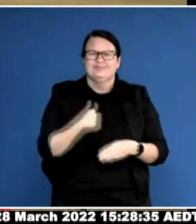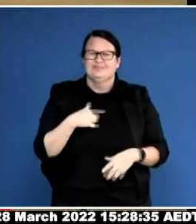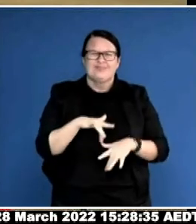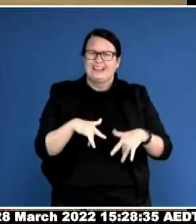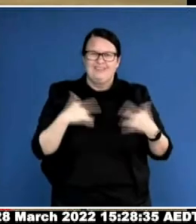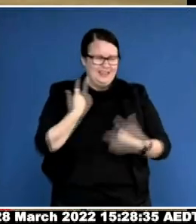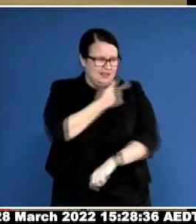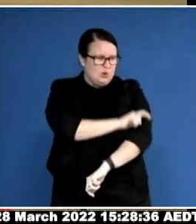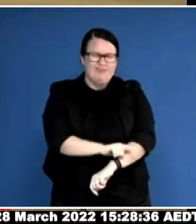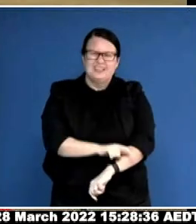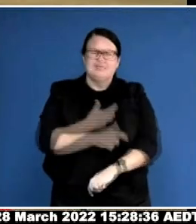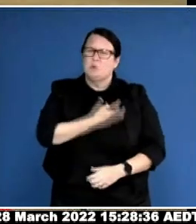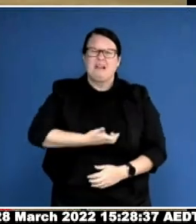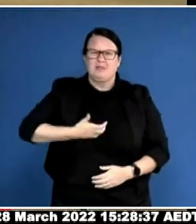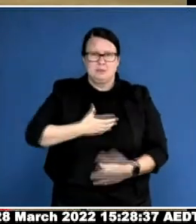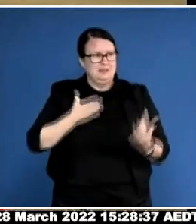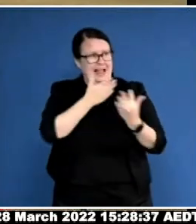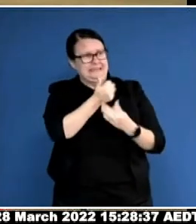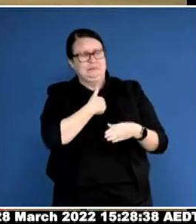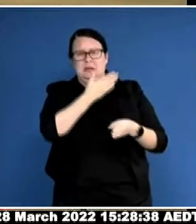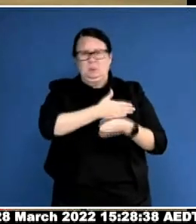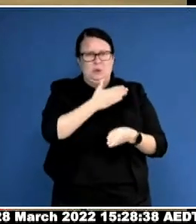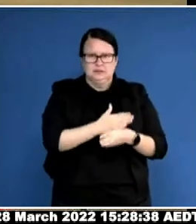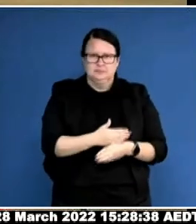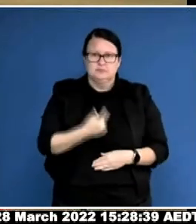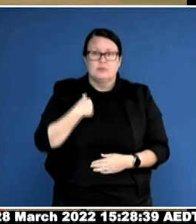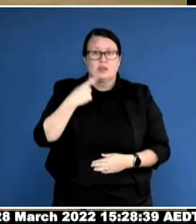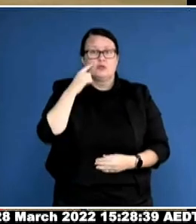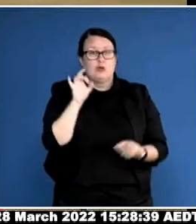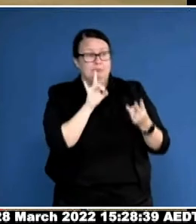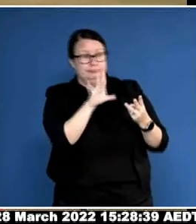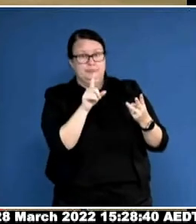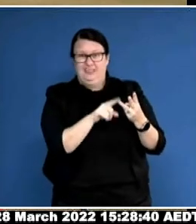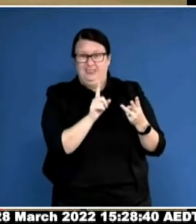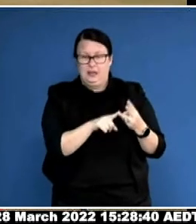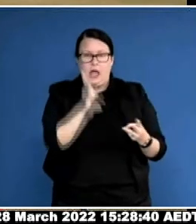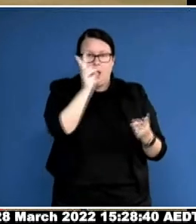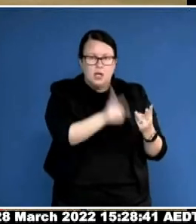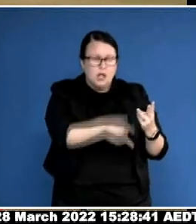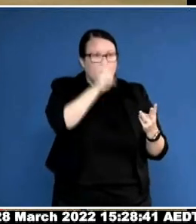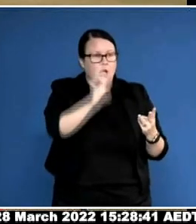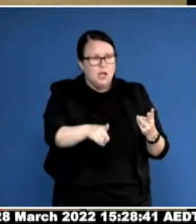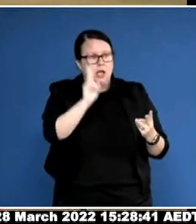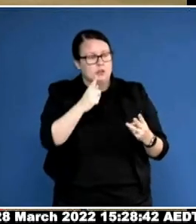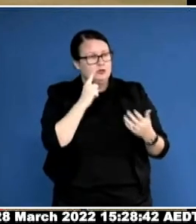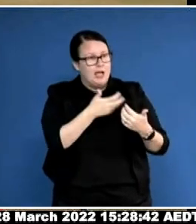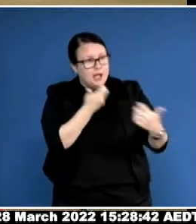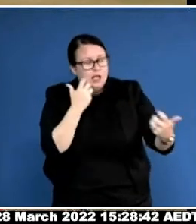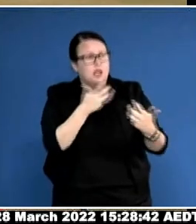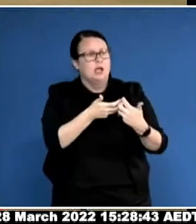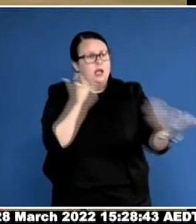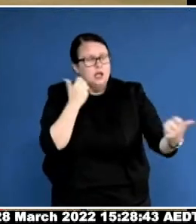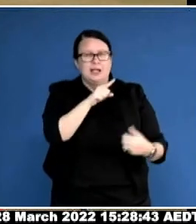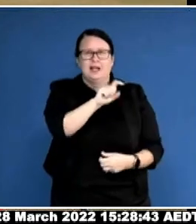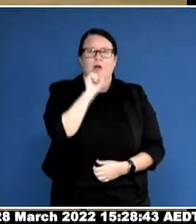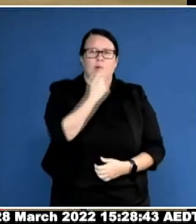or comfortable in my workplace. I tried breaking up with person three over and over again. When I did this, he